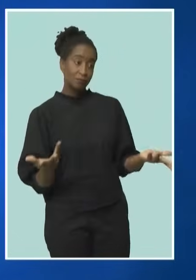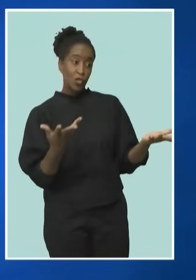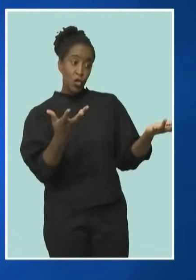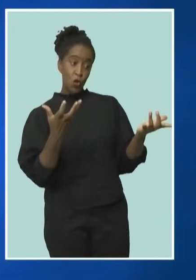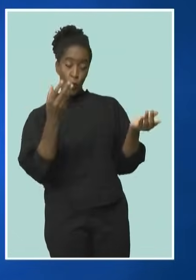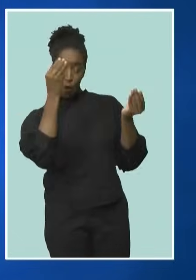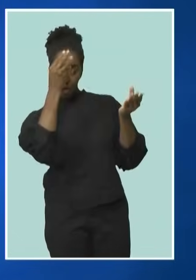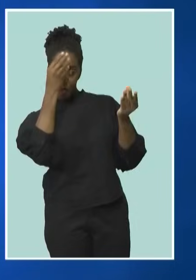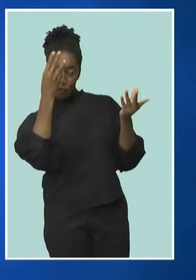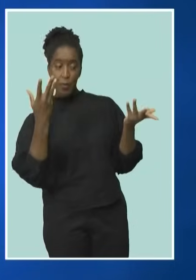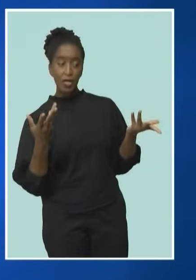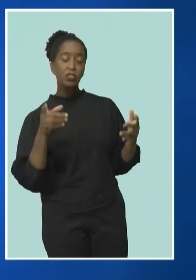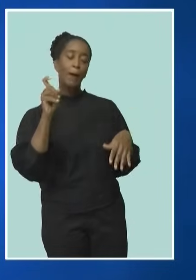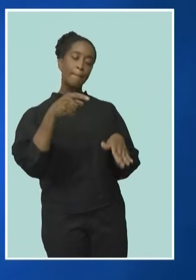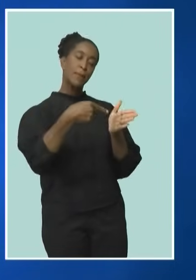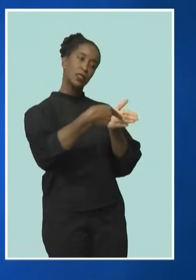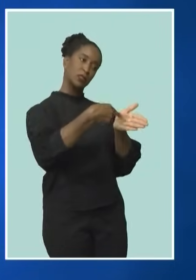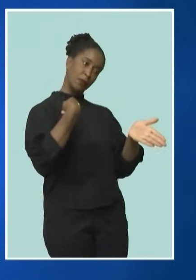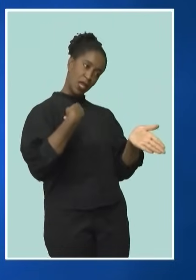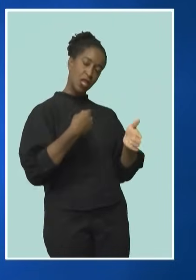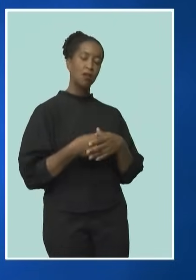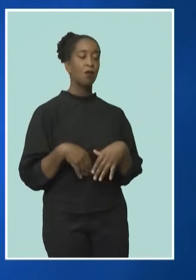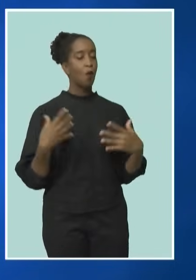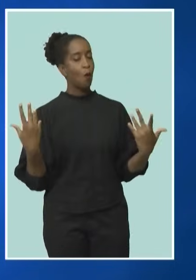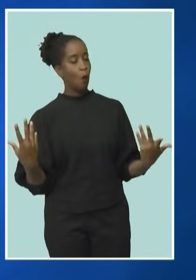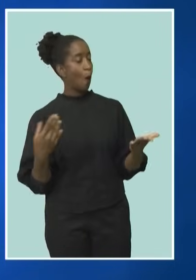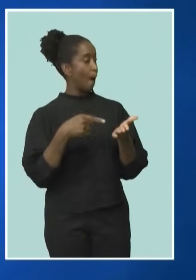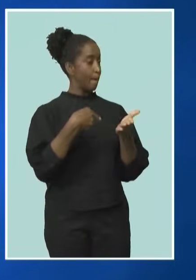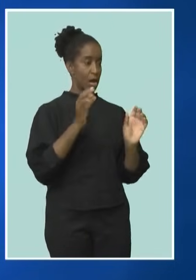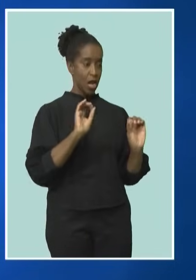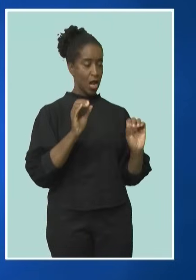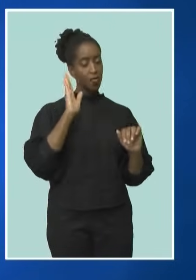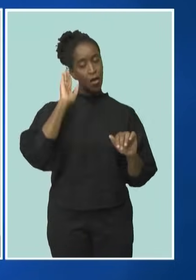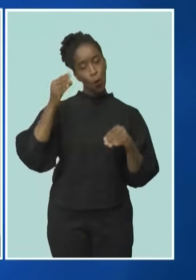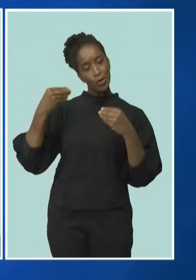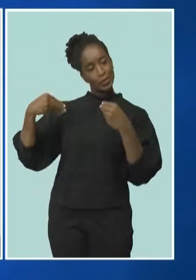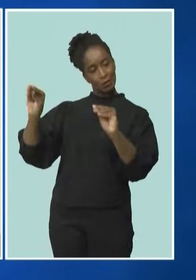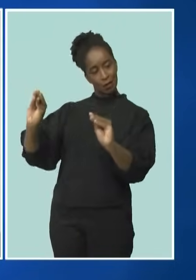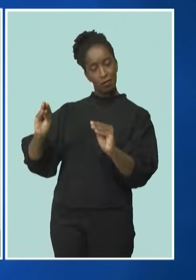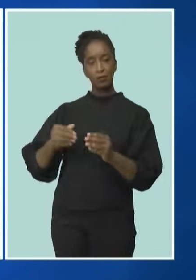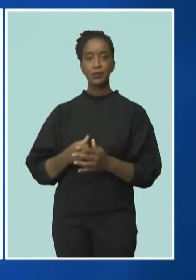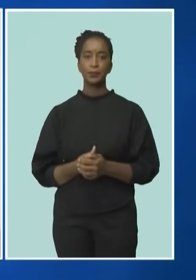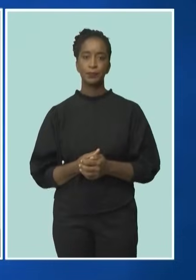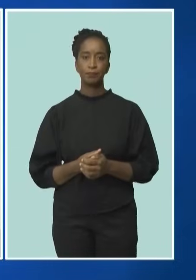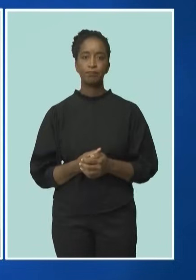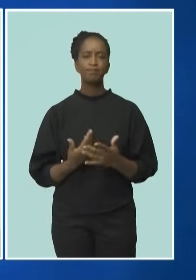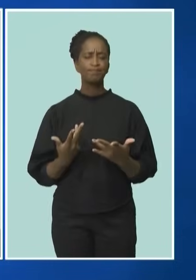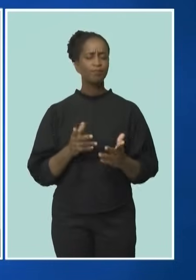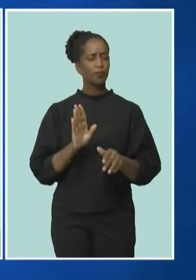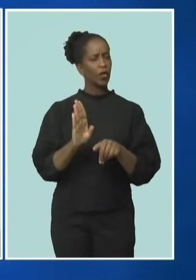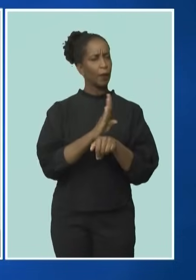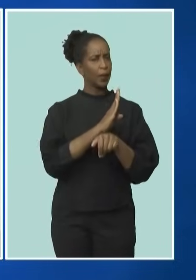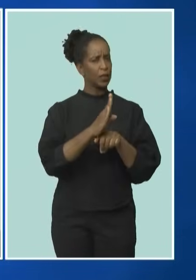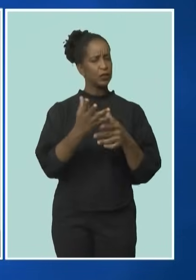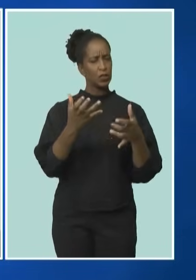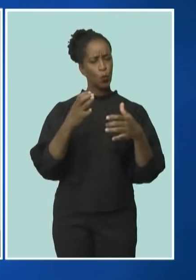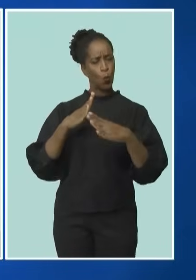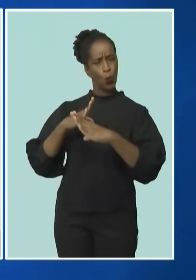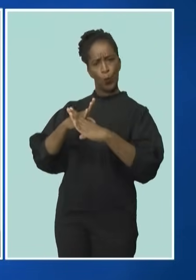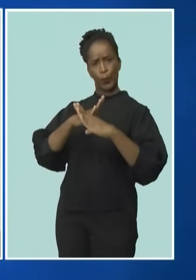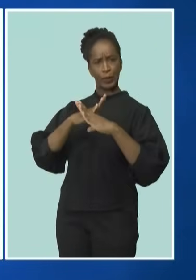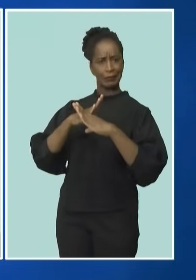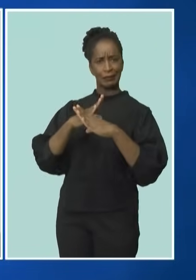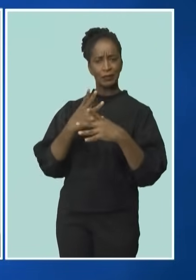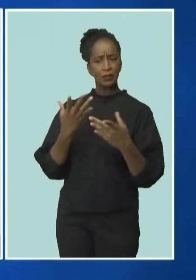back your data, and also your data will be breached. So as businesses seek to protect themselves generally as much as possible, how